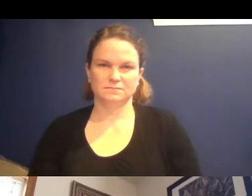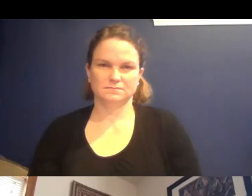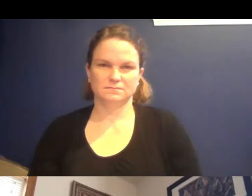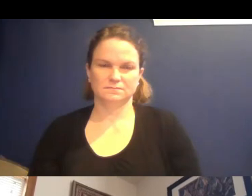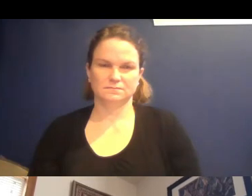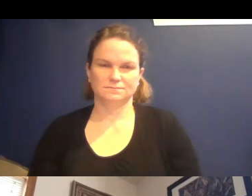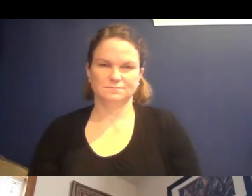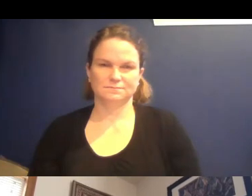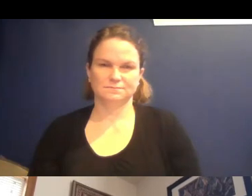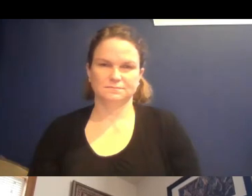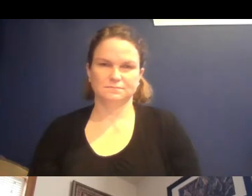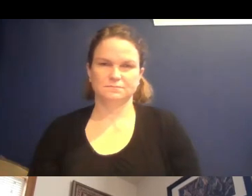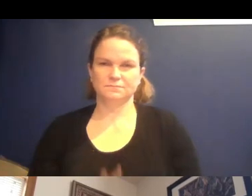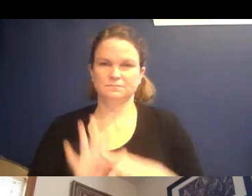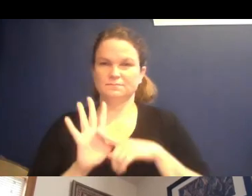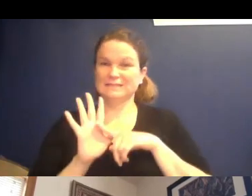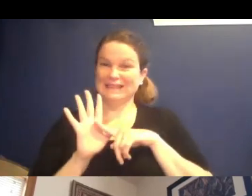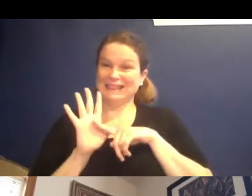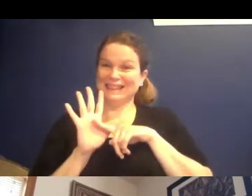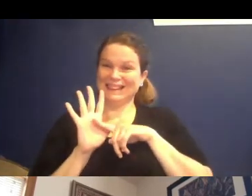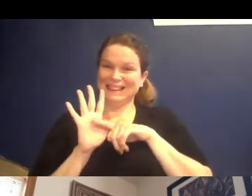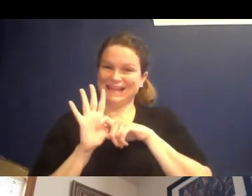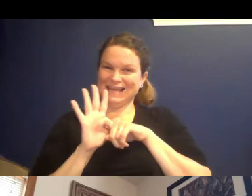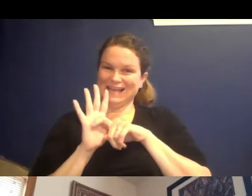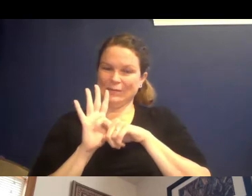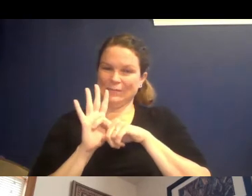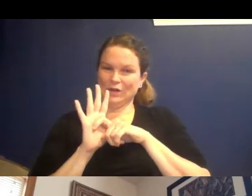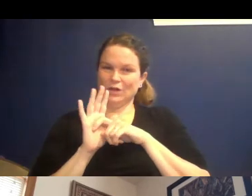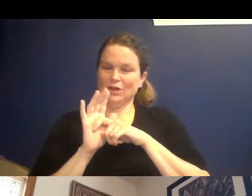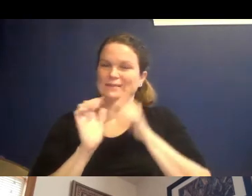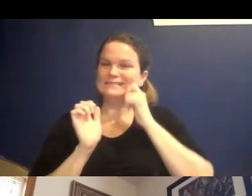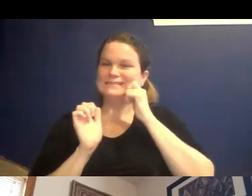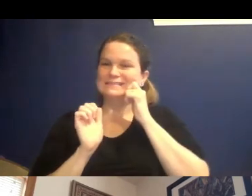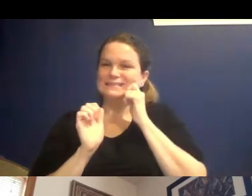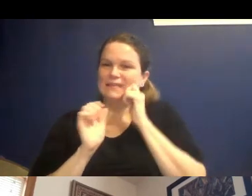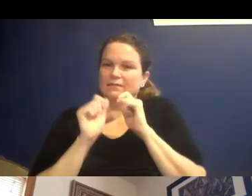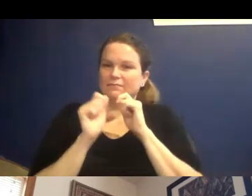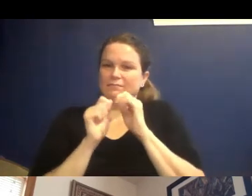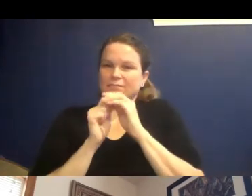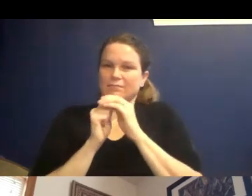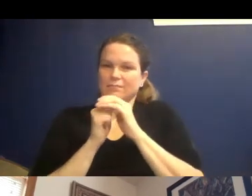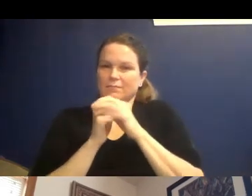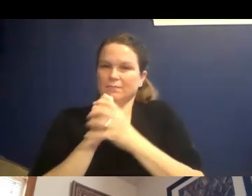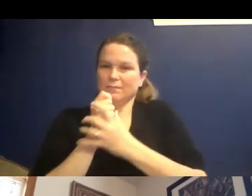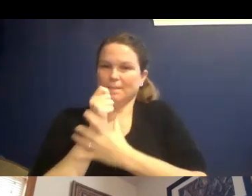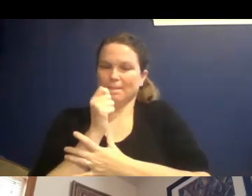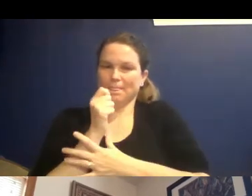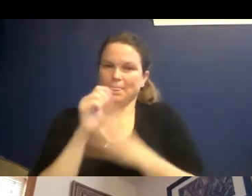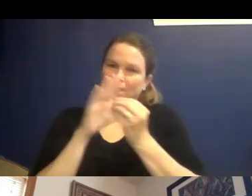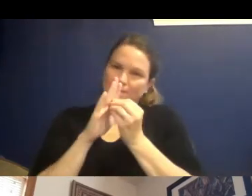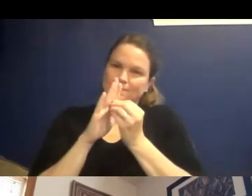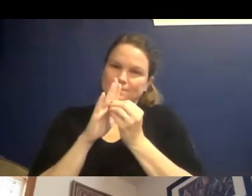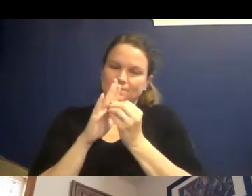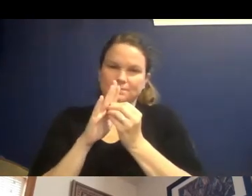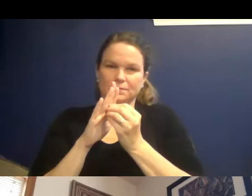After a few minutes of wiggling and squirming around, the caterpillar sheds its skin and a chrysalis is formed. Nobody knows